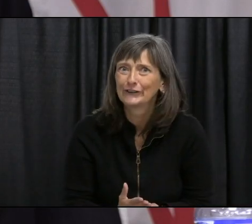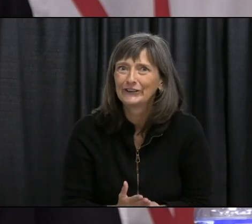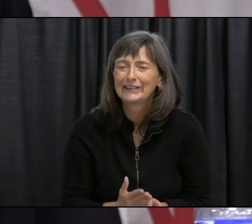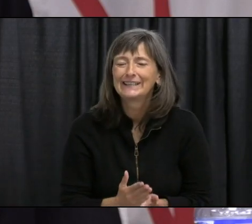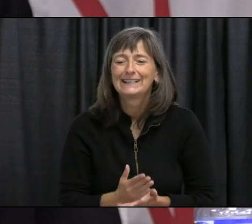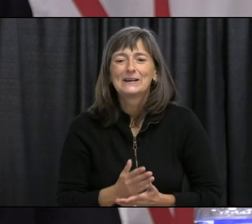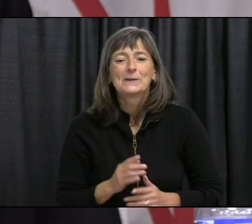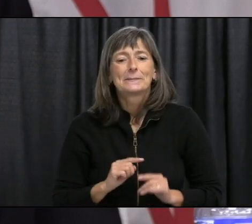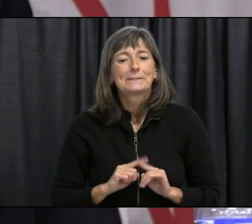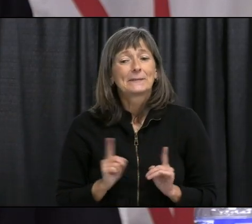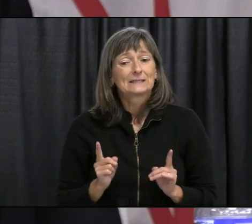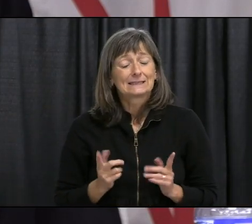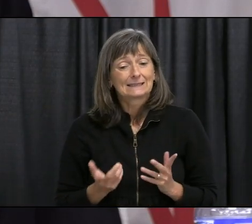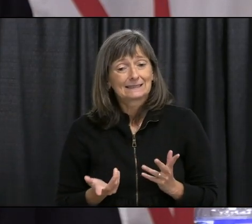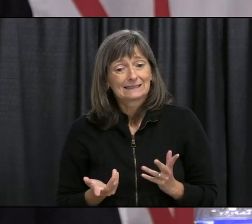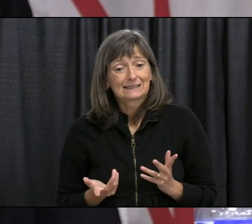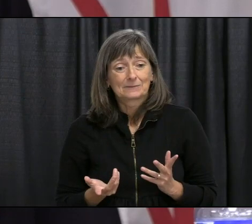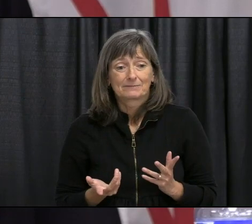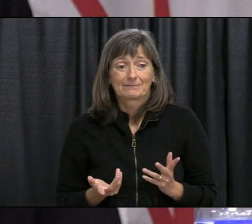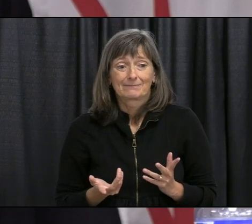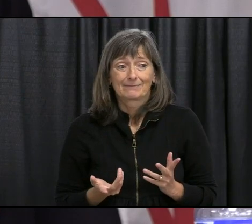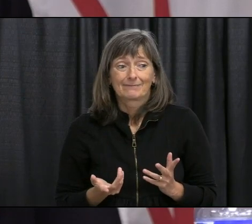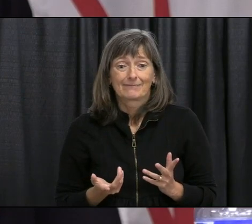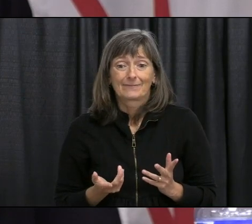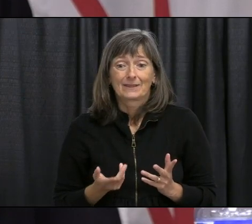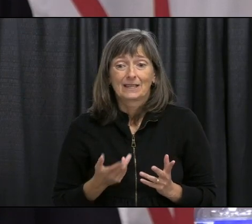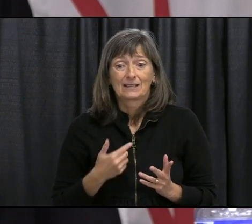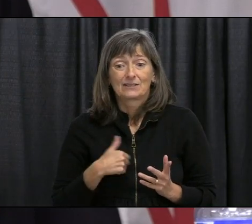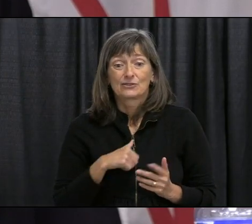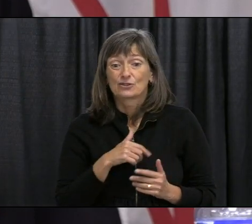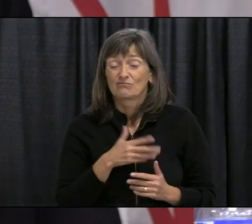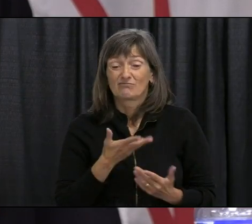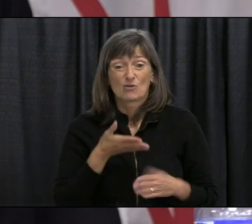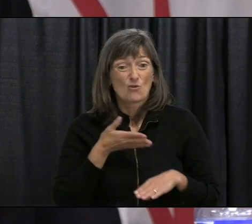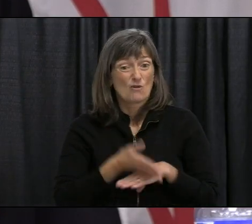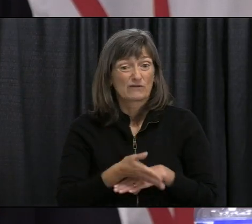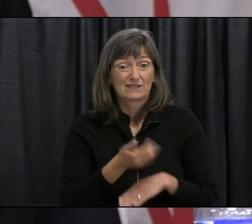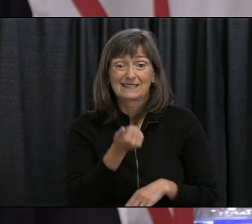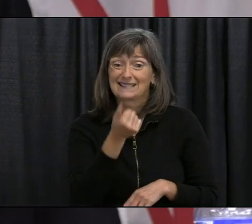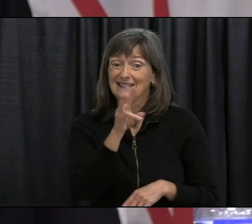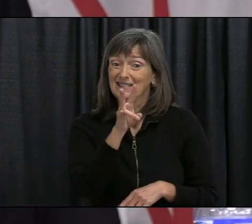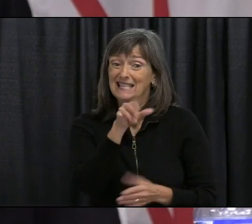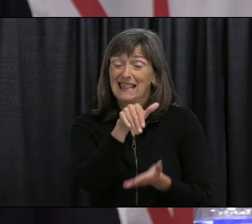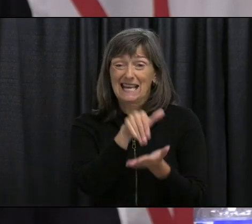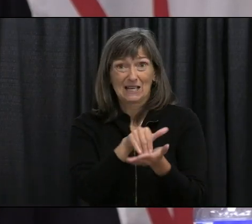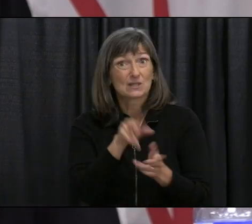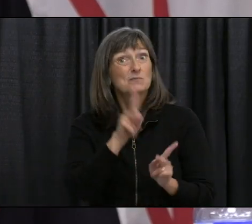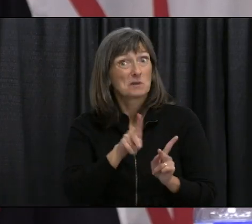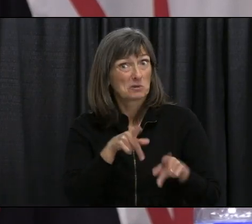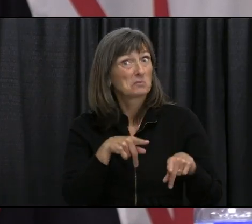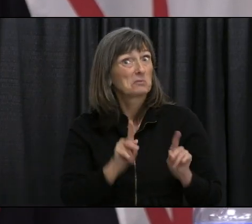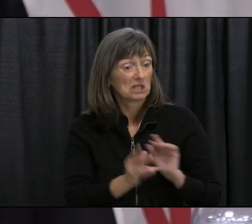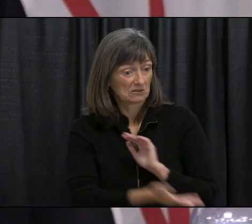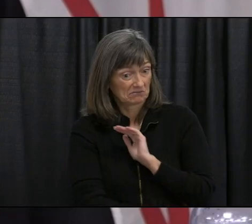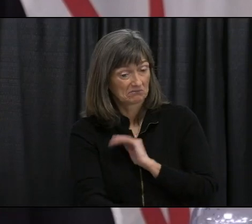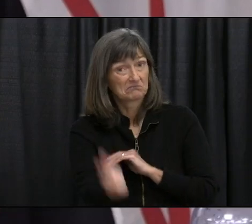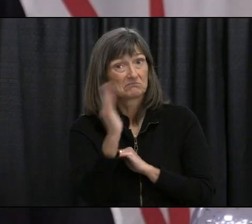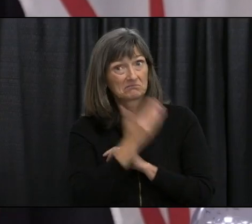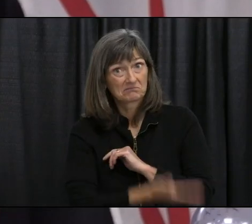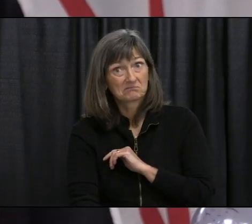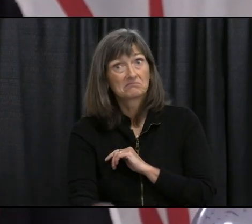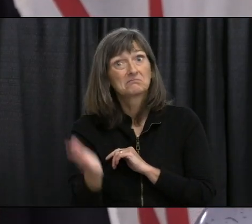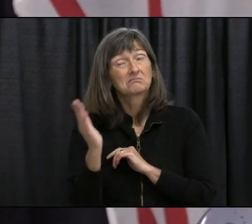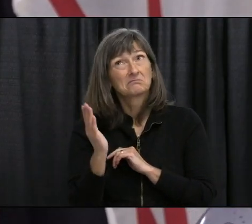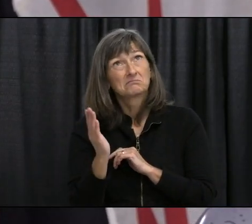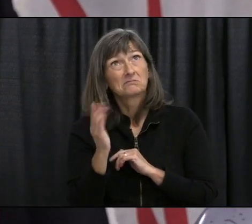there have been well over 17,000 people who have actually got into the province. It could